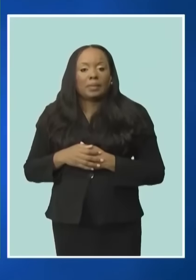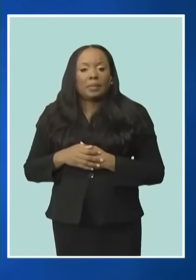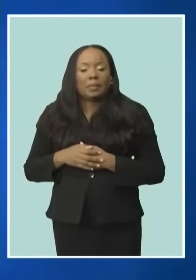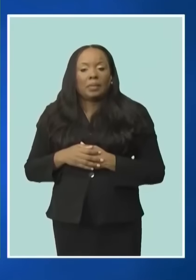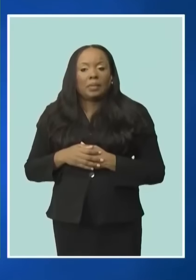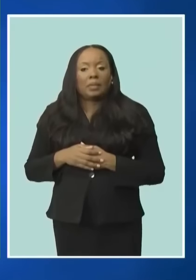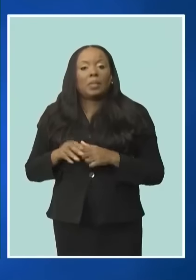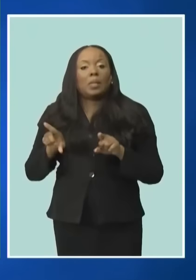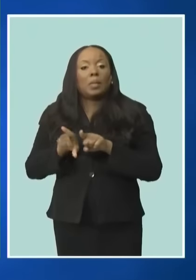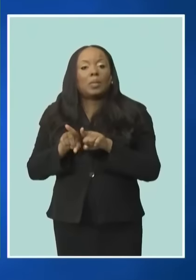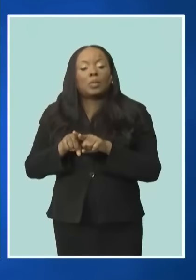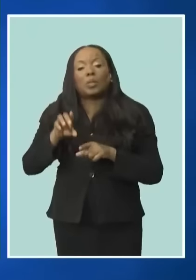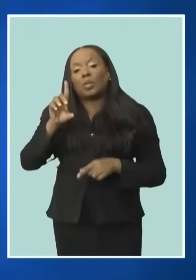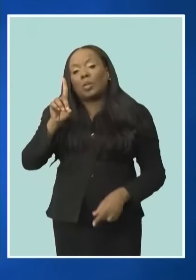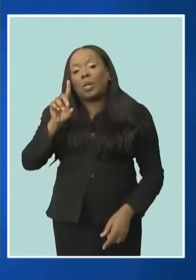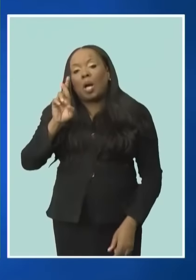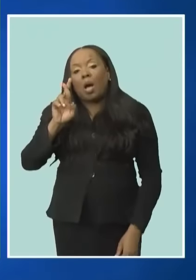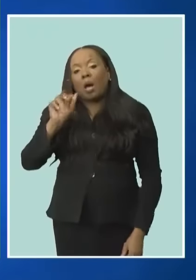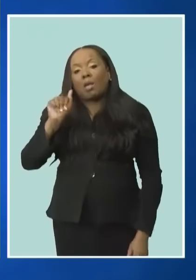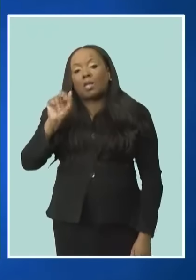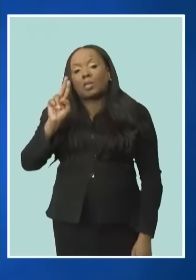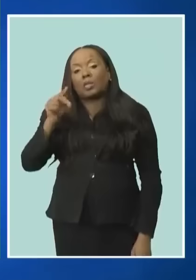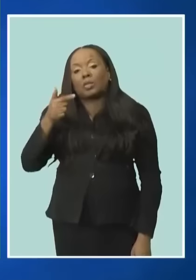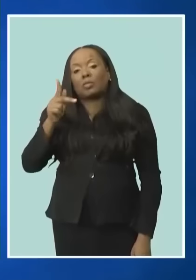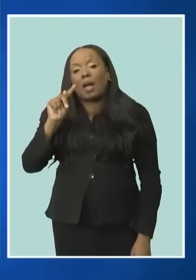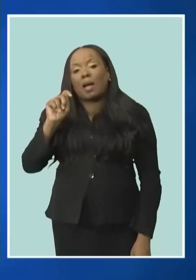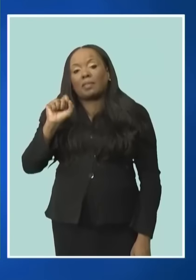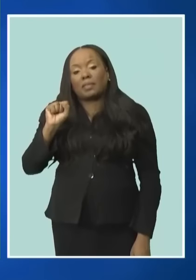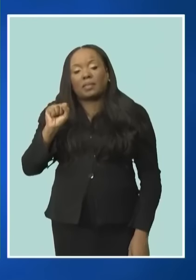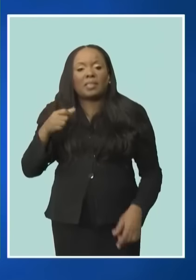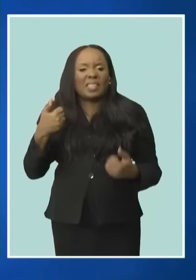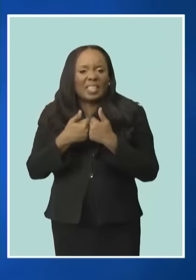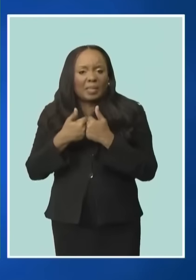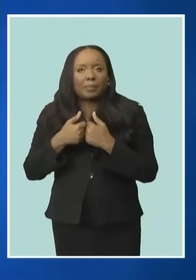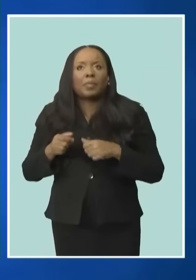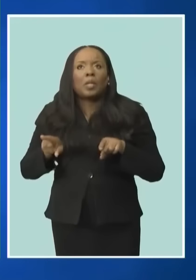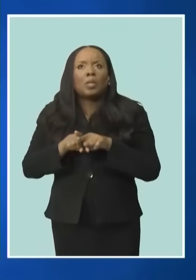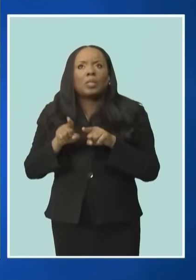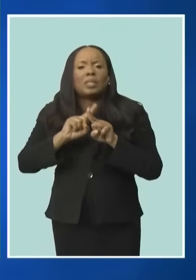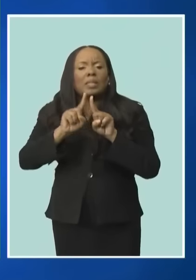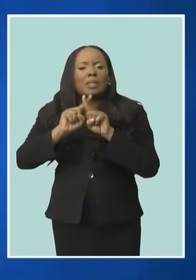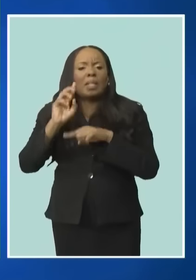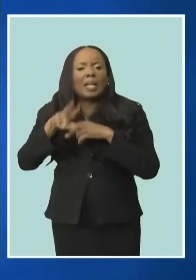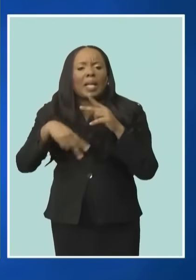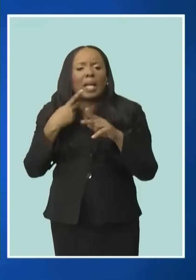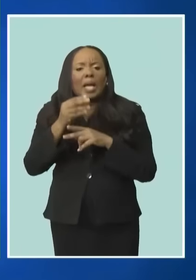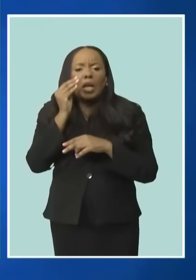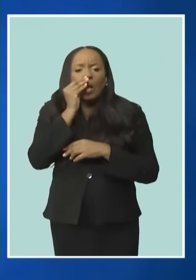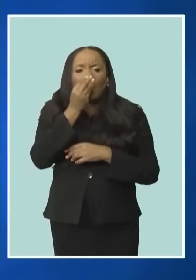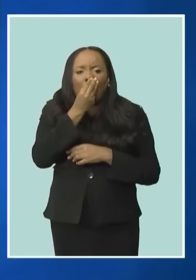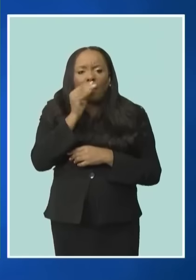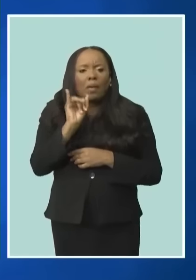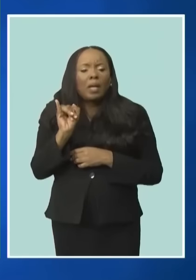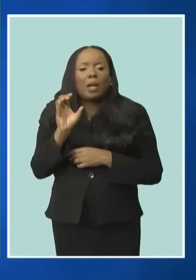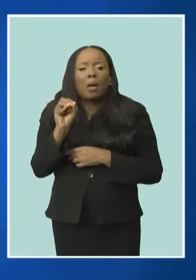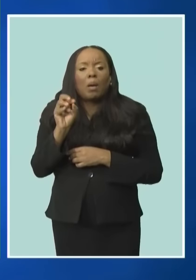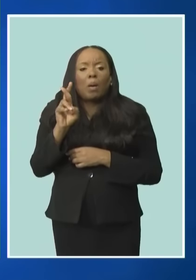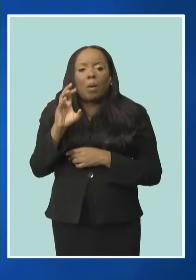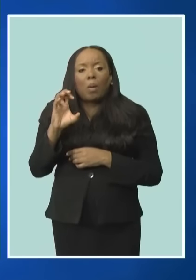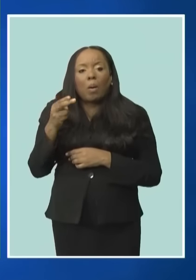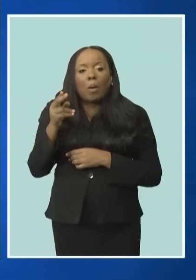island's local flora and fauna, including various species of ginger lilies, anthurium, orchids, ornamental